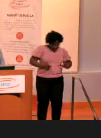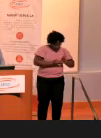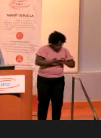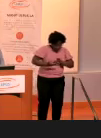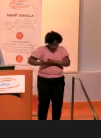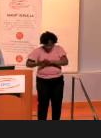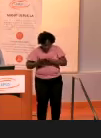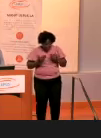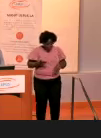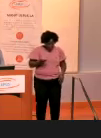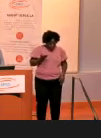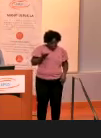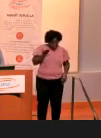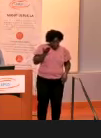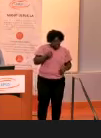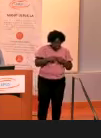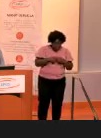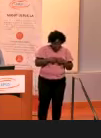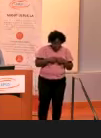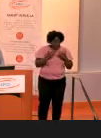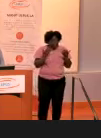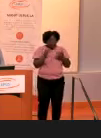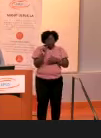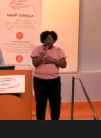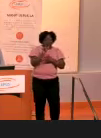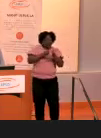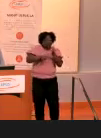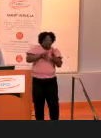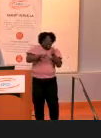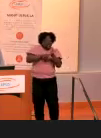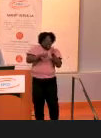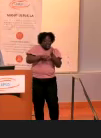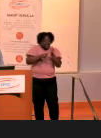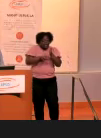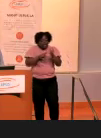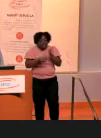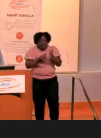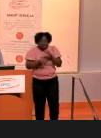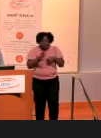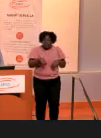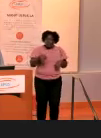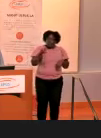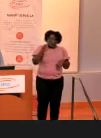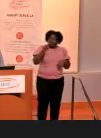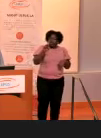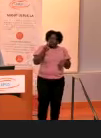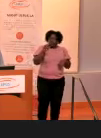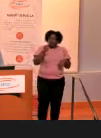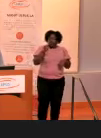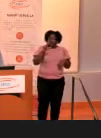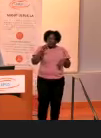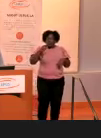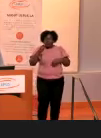test is going up. And then the other thing that we look at is the serology tests. And these are most classically